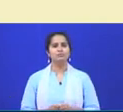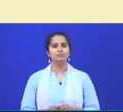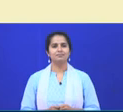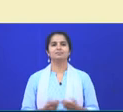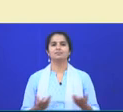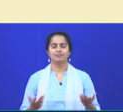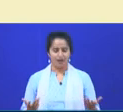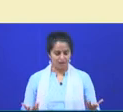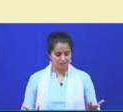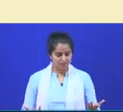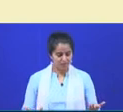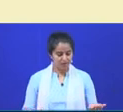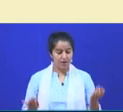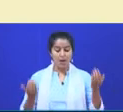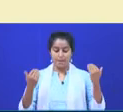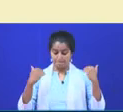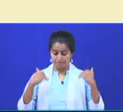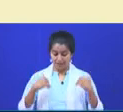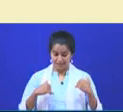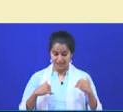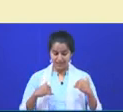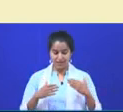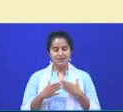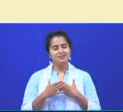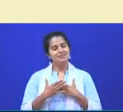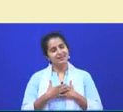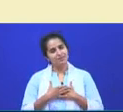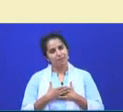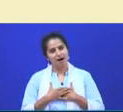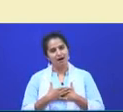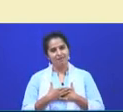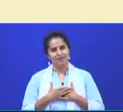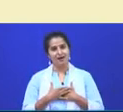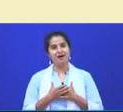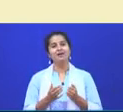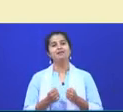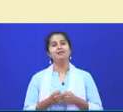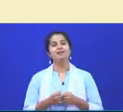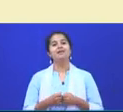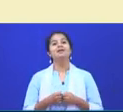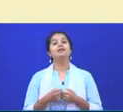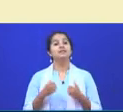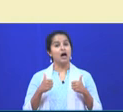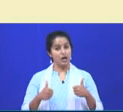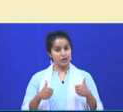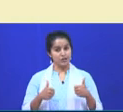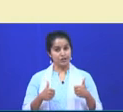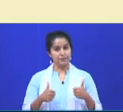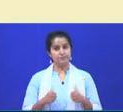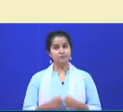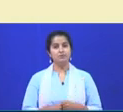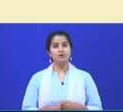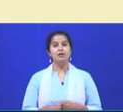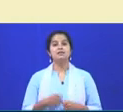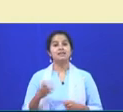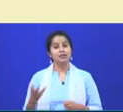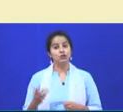you? Answer, mayi sadbhavana